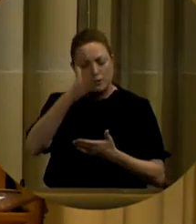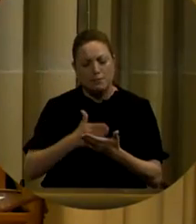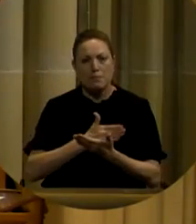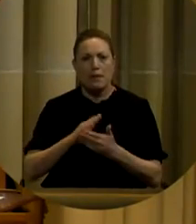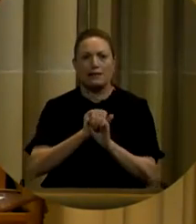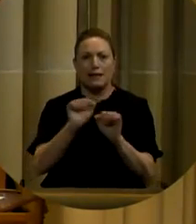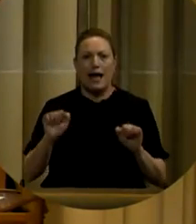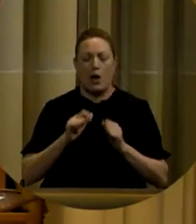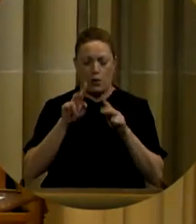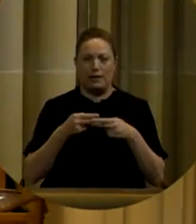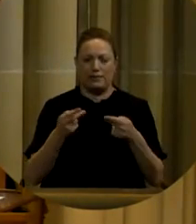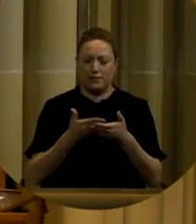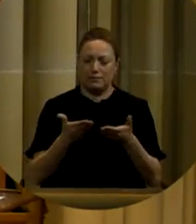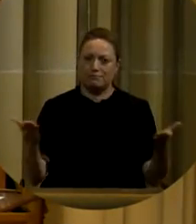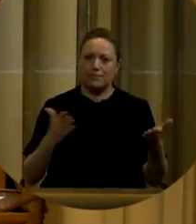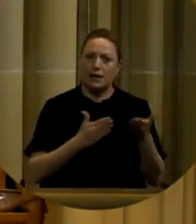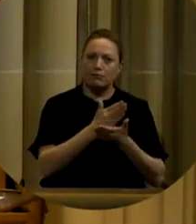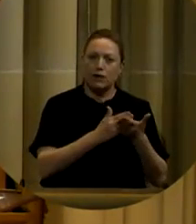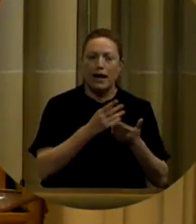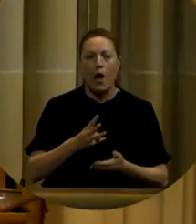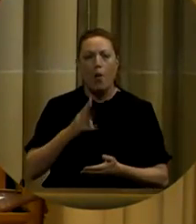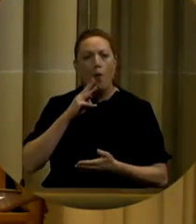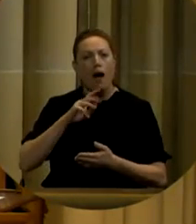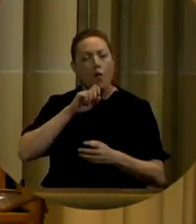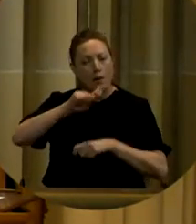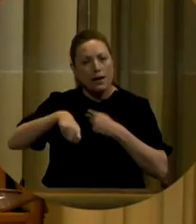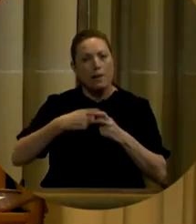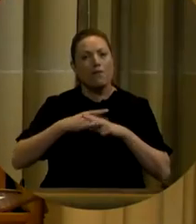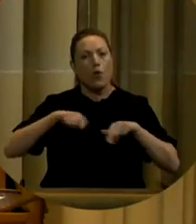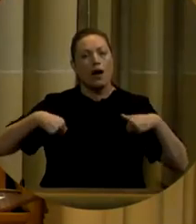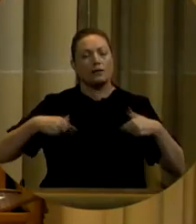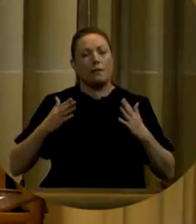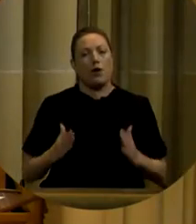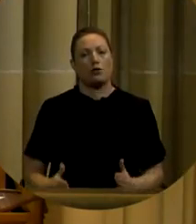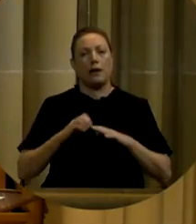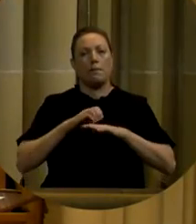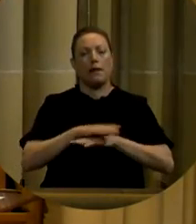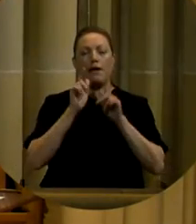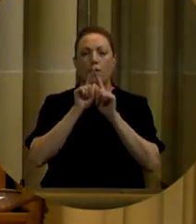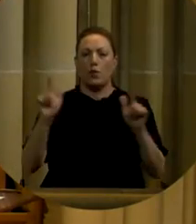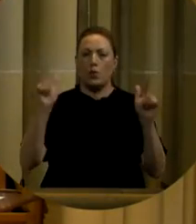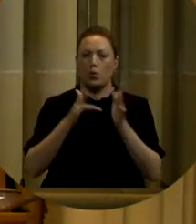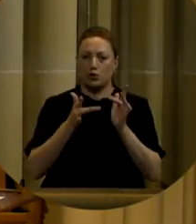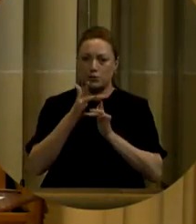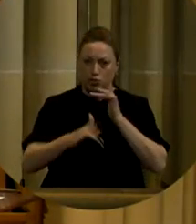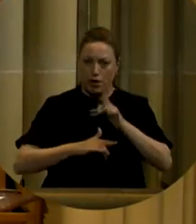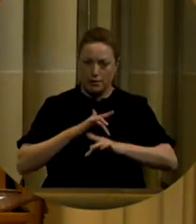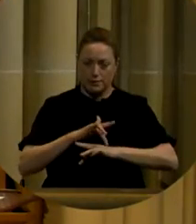of bread and wine, that they may become for us the body and blood of our Lord Jesus Christ.